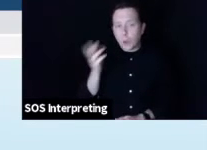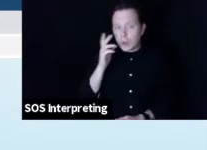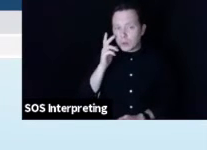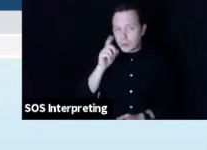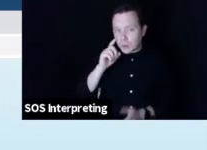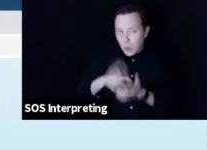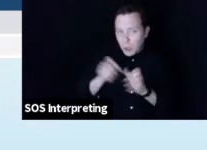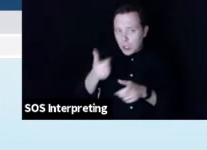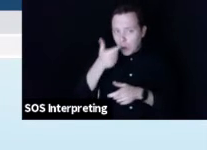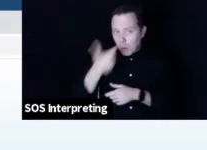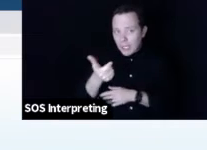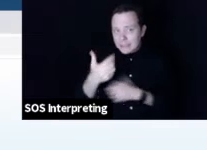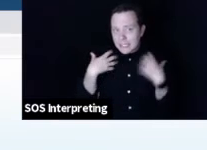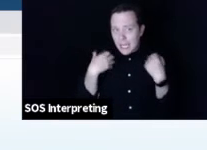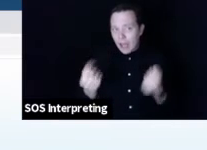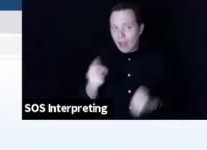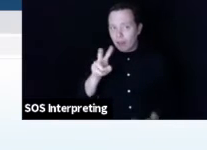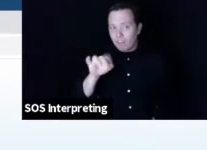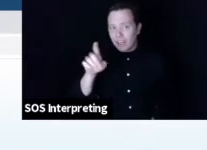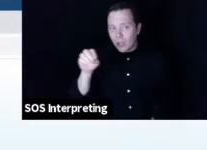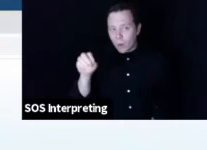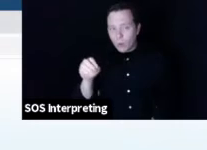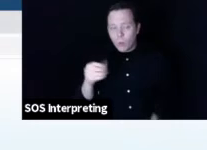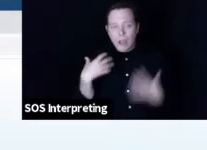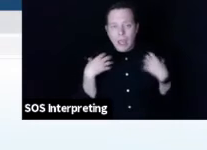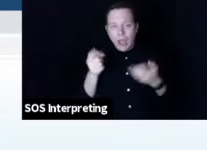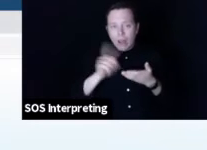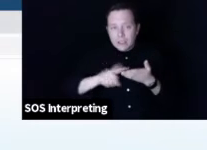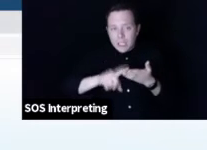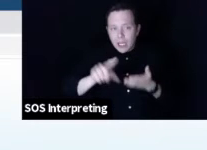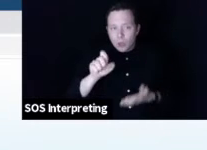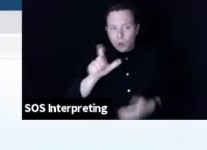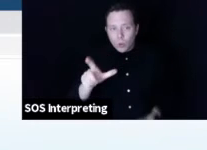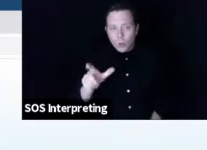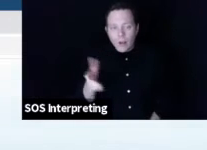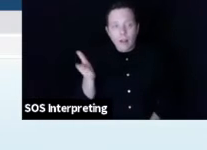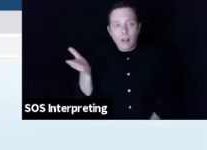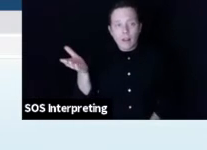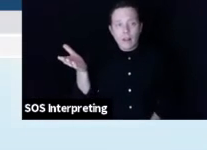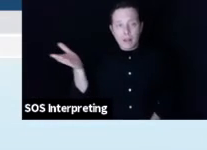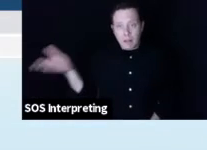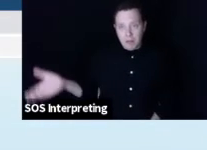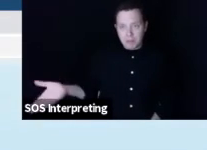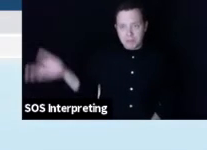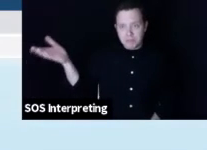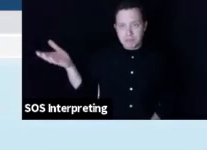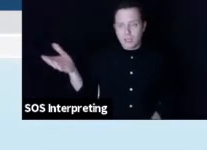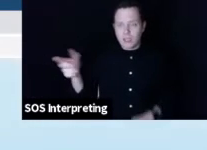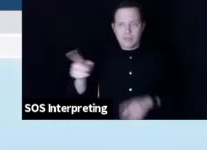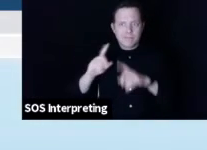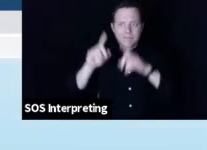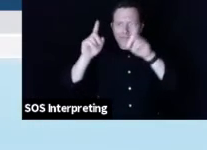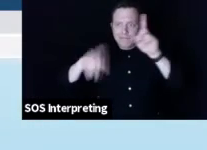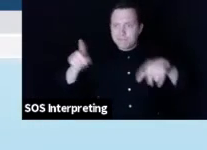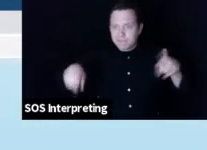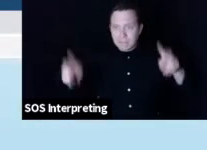videos, health check tools. Oh, so here on the health video, there are a lot of different topics. These